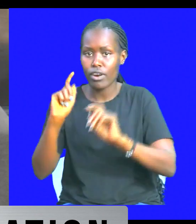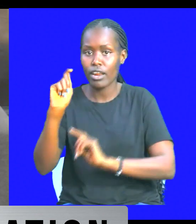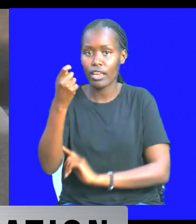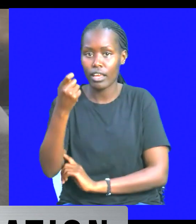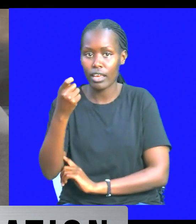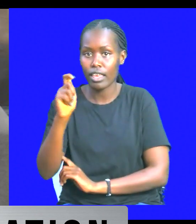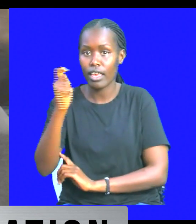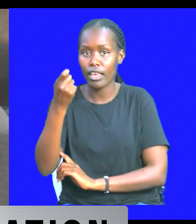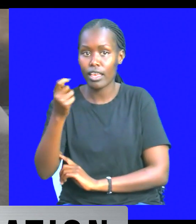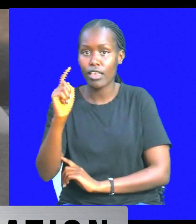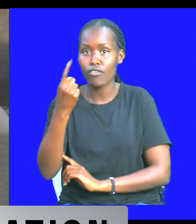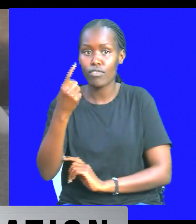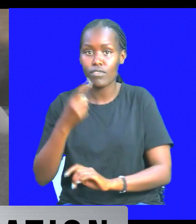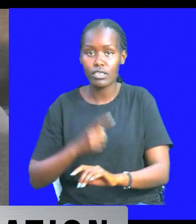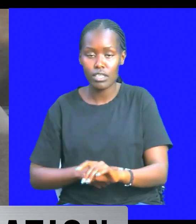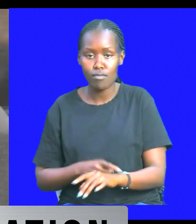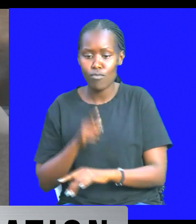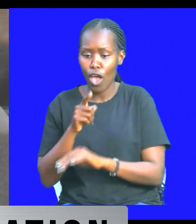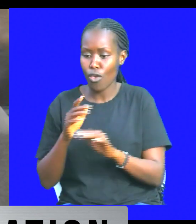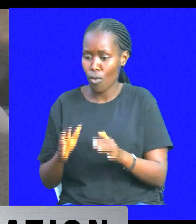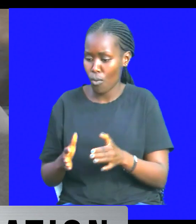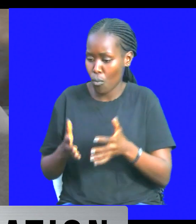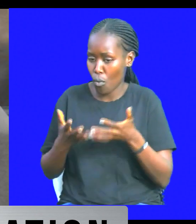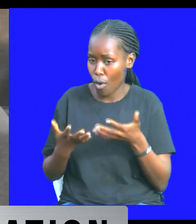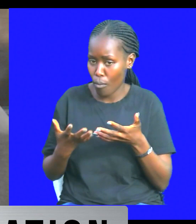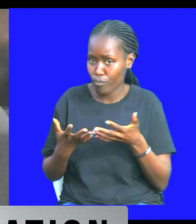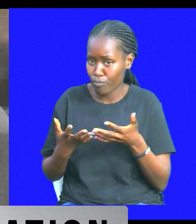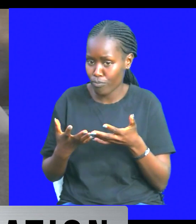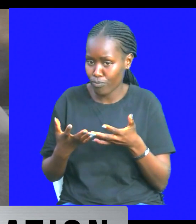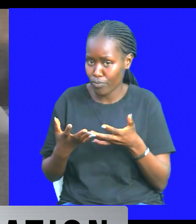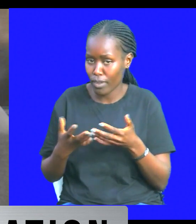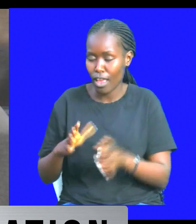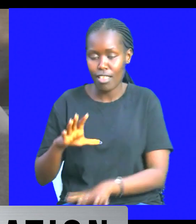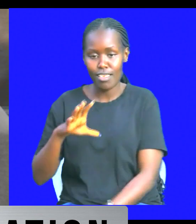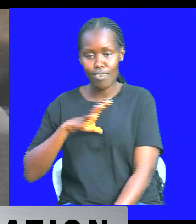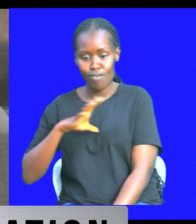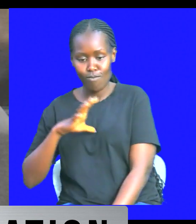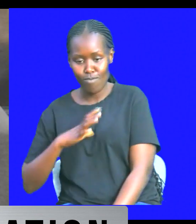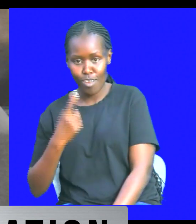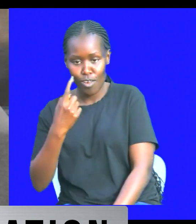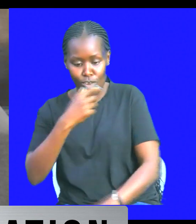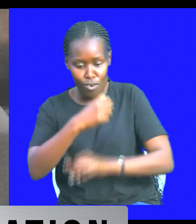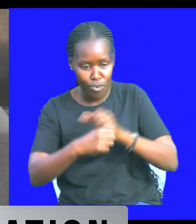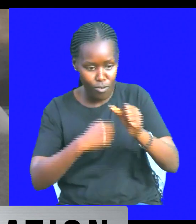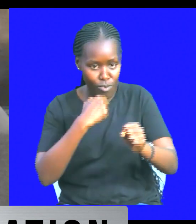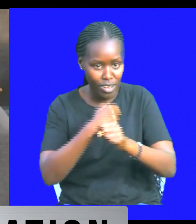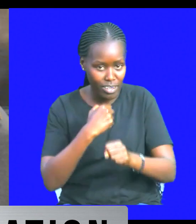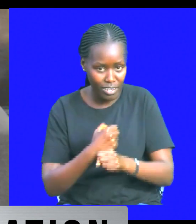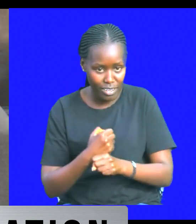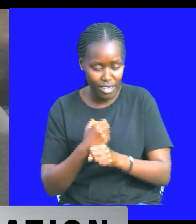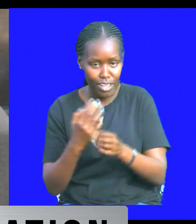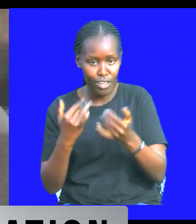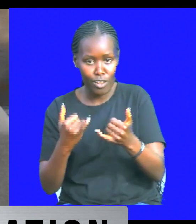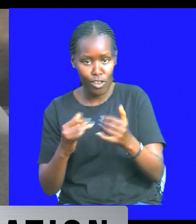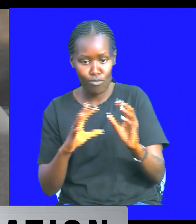I'm bringing you here. How have you been? Umeshindaje? Tuko sawa. Yes. Moja, we seem to be going to a referendum. Everybody seems